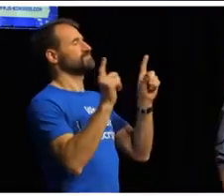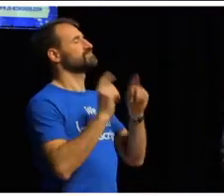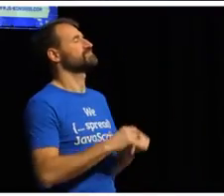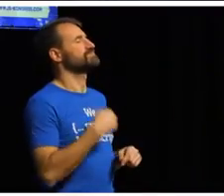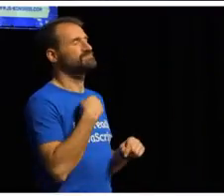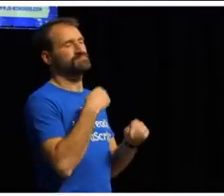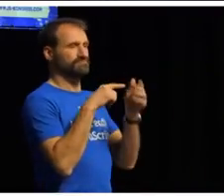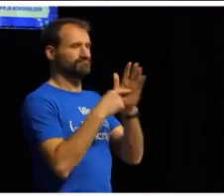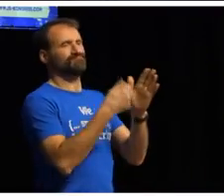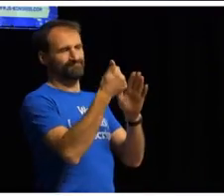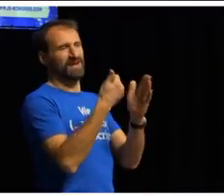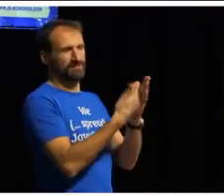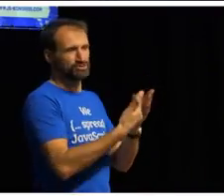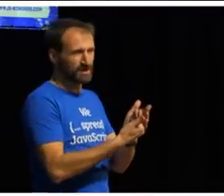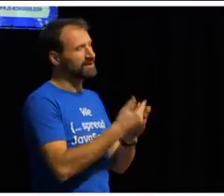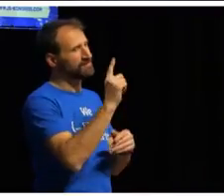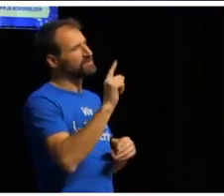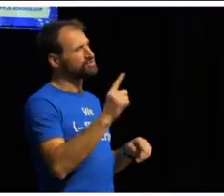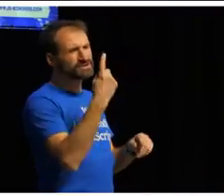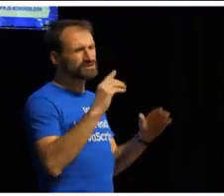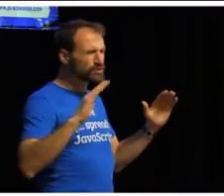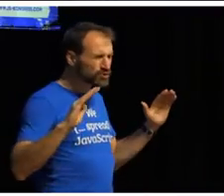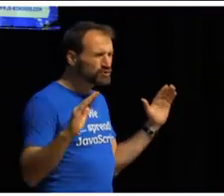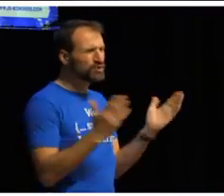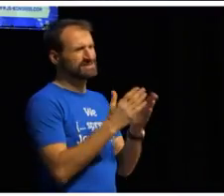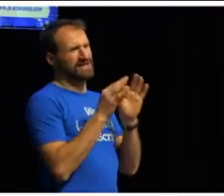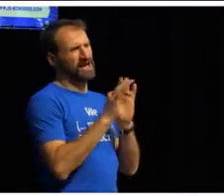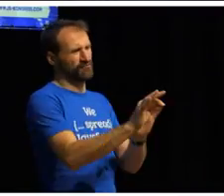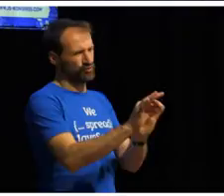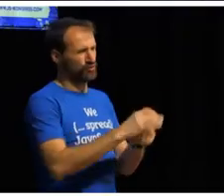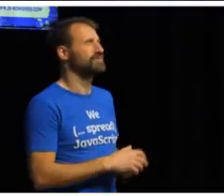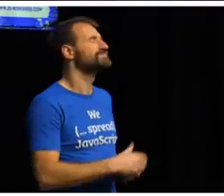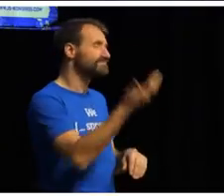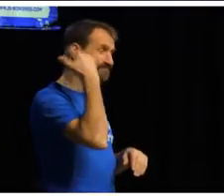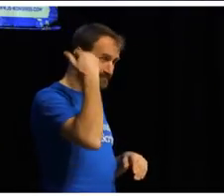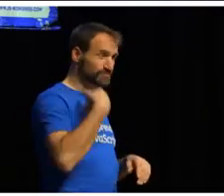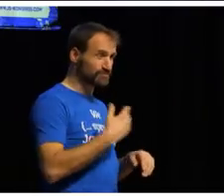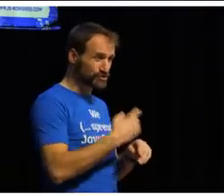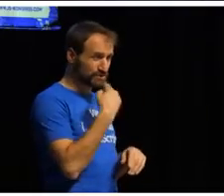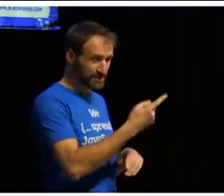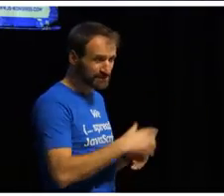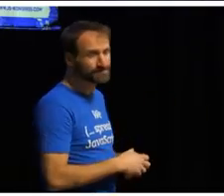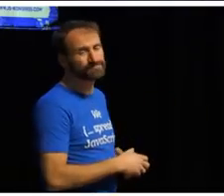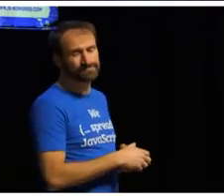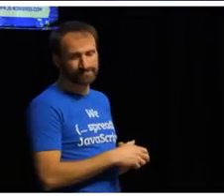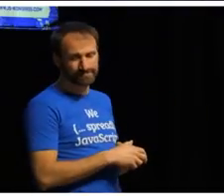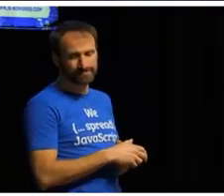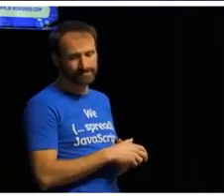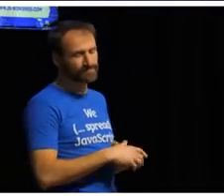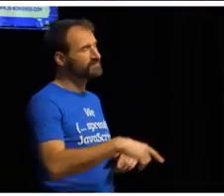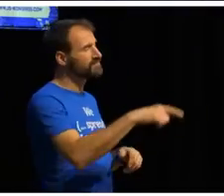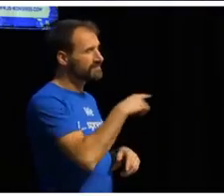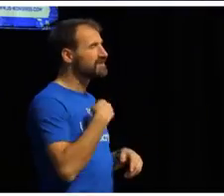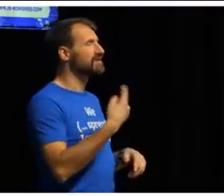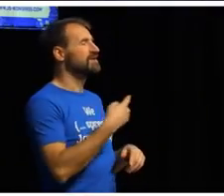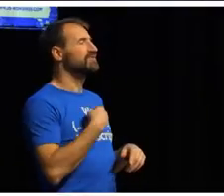second, but first some very brief introduction. As I said, we are arranging neurons